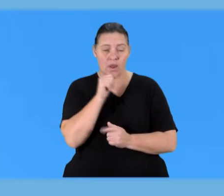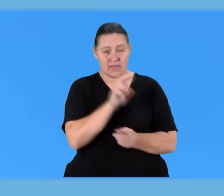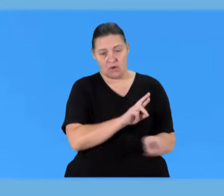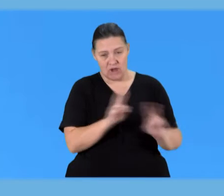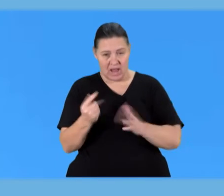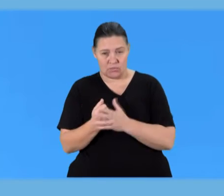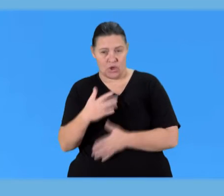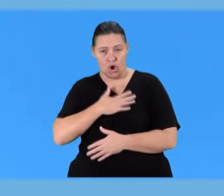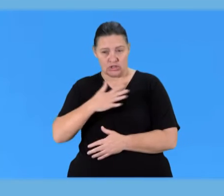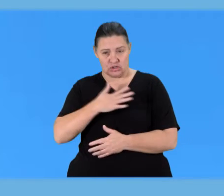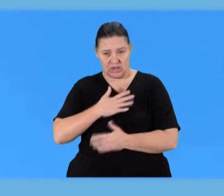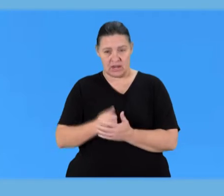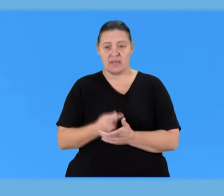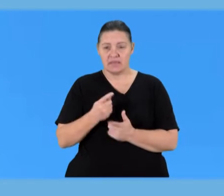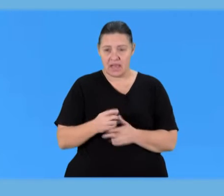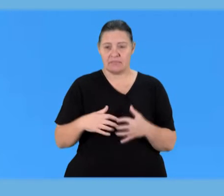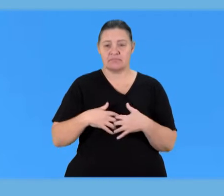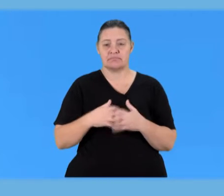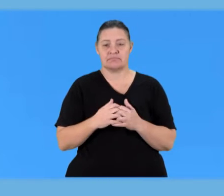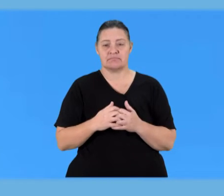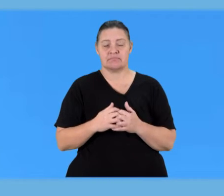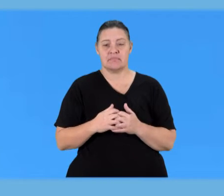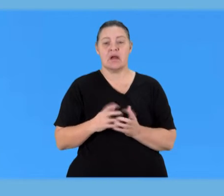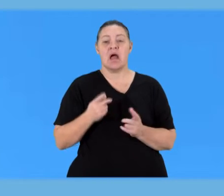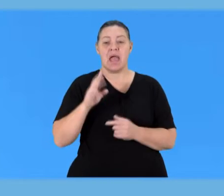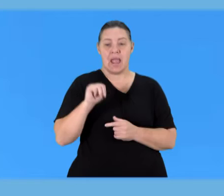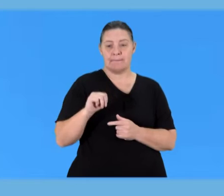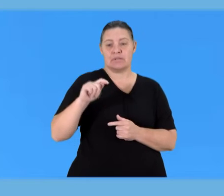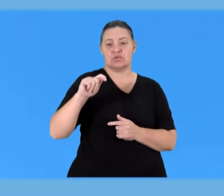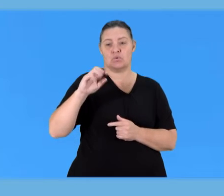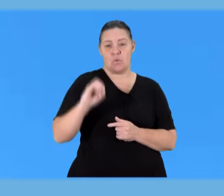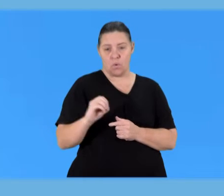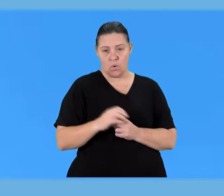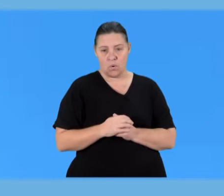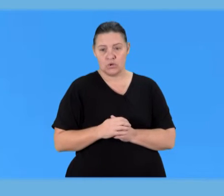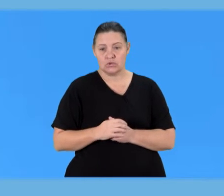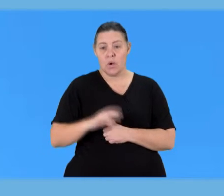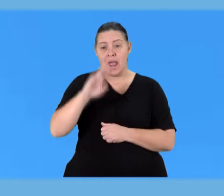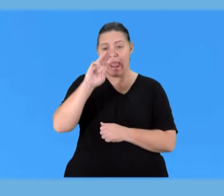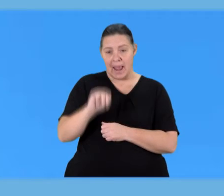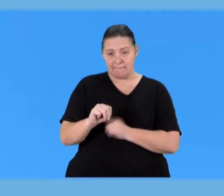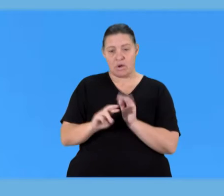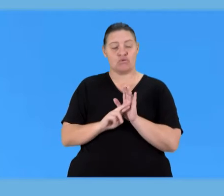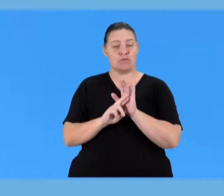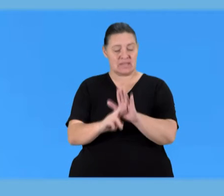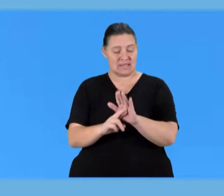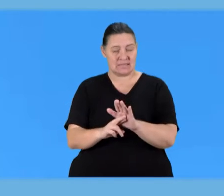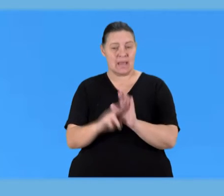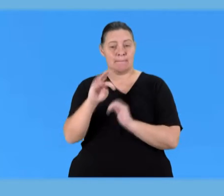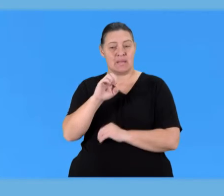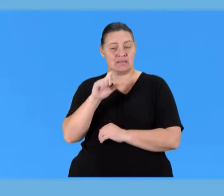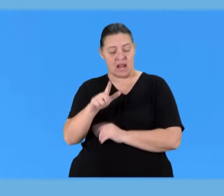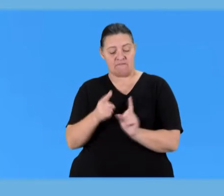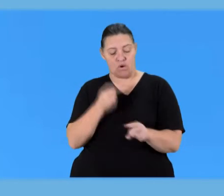they react with oxygen, they will make the formula M2O. So that means the M is going to represent